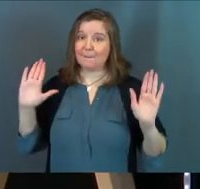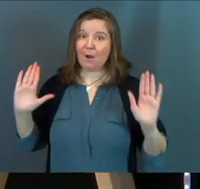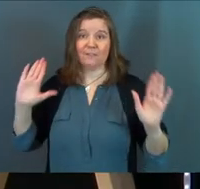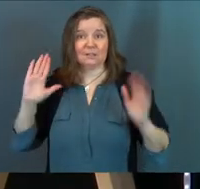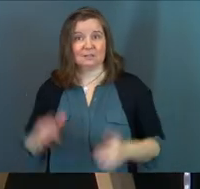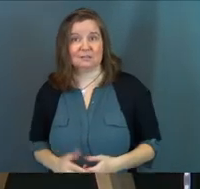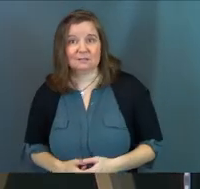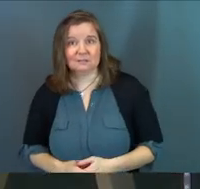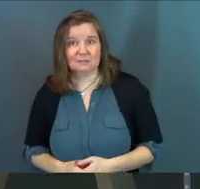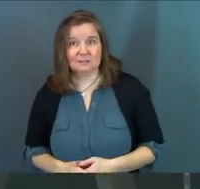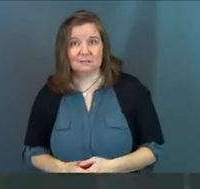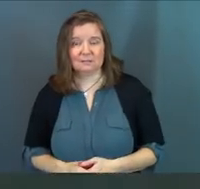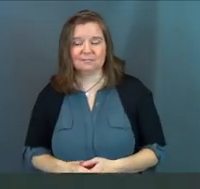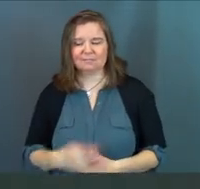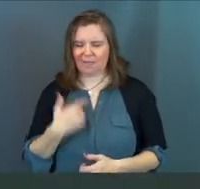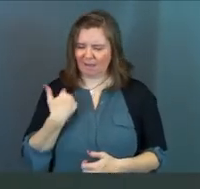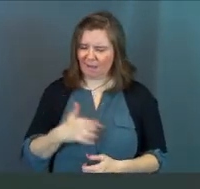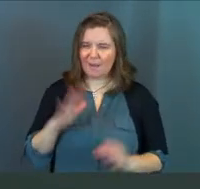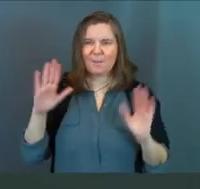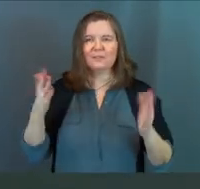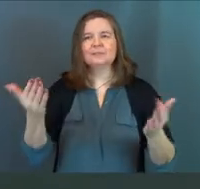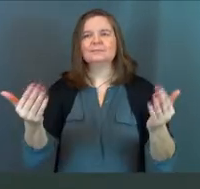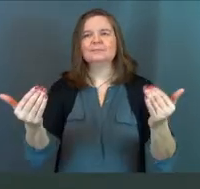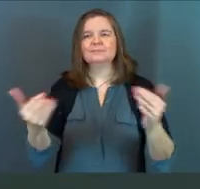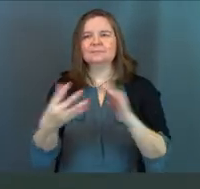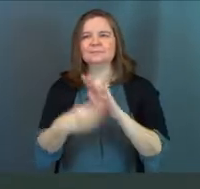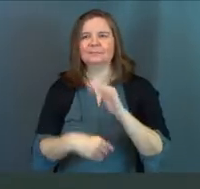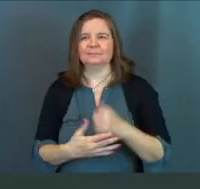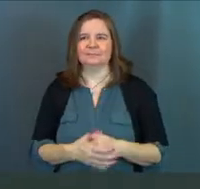marvelous. Say, I'm marvelous. I'm